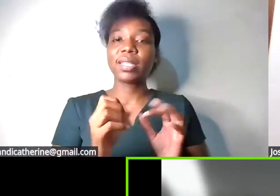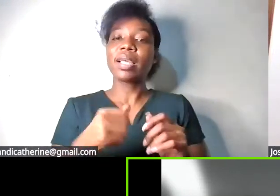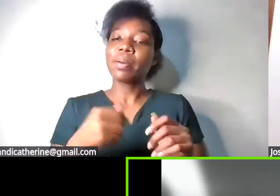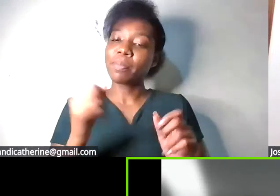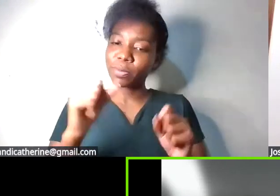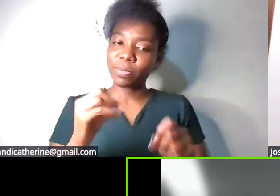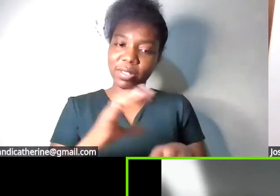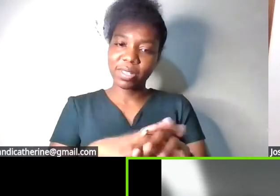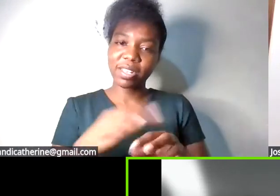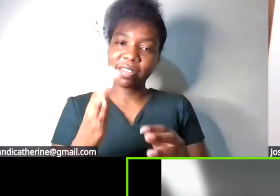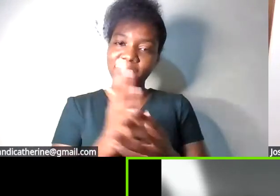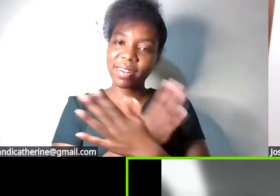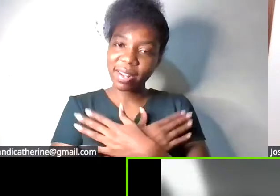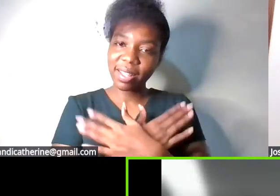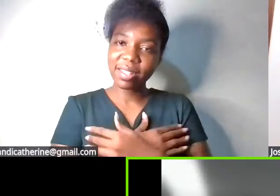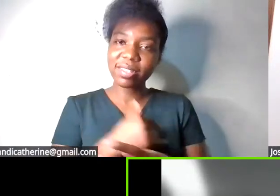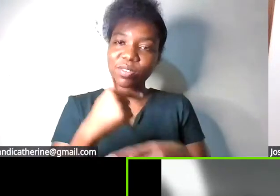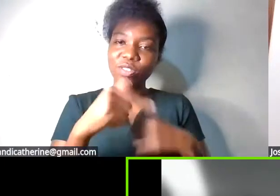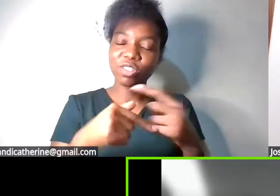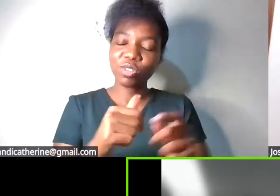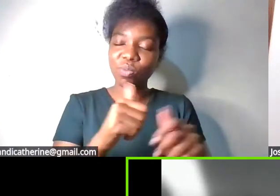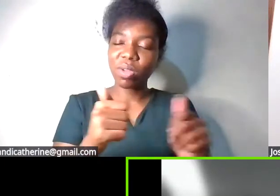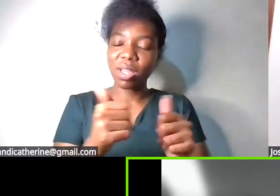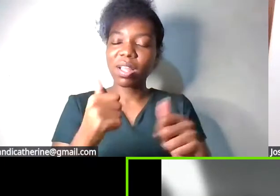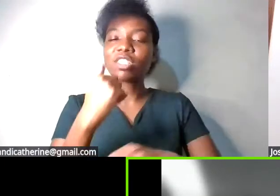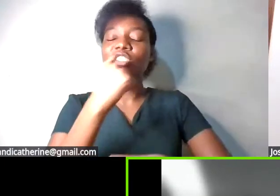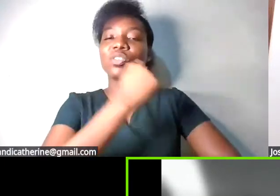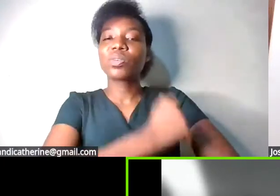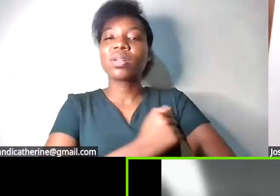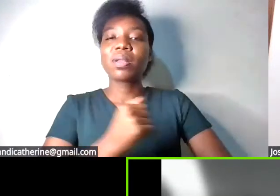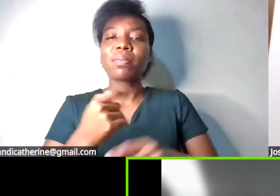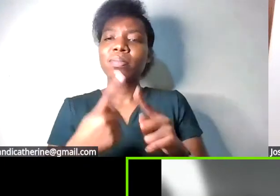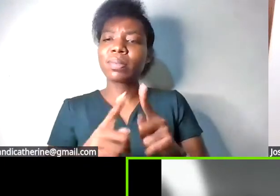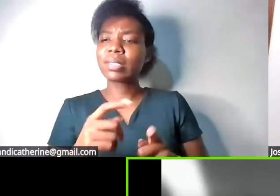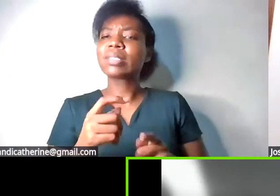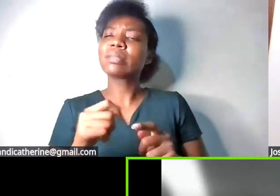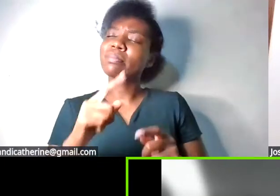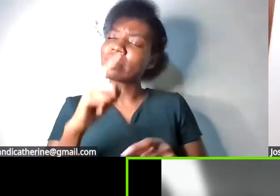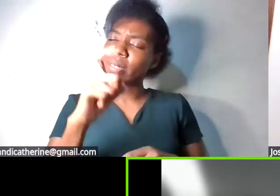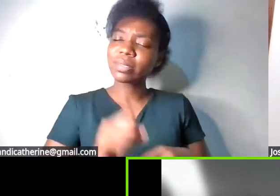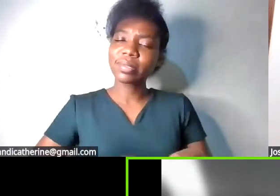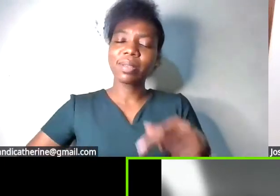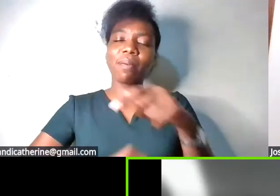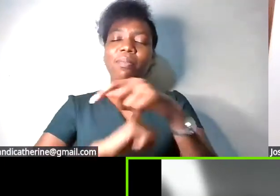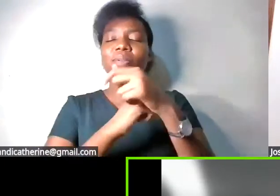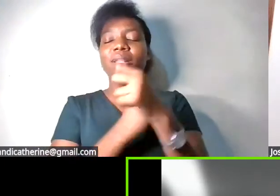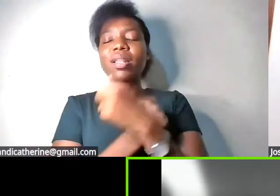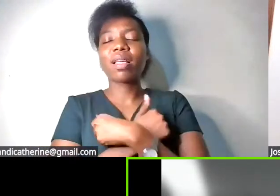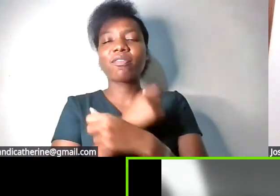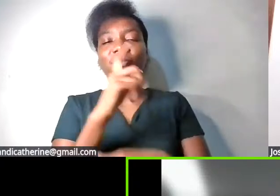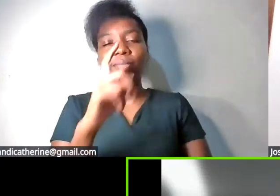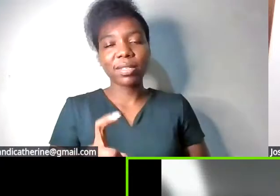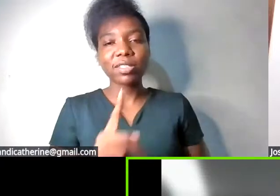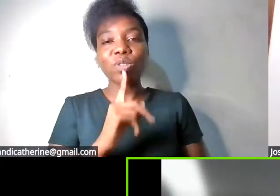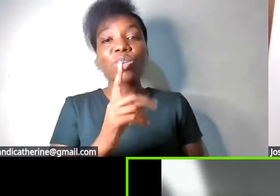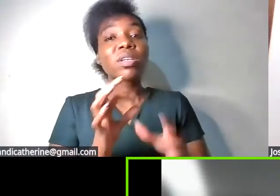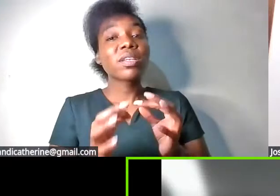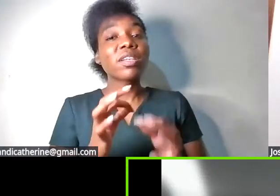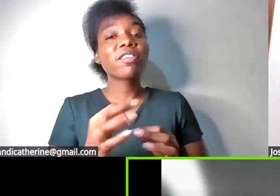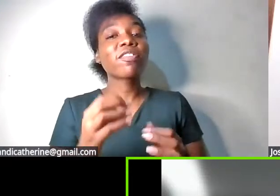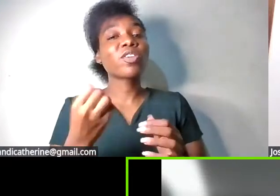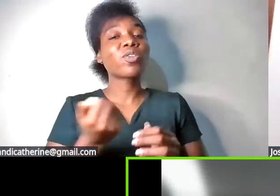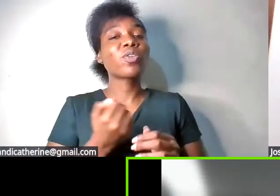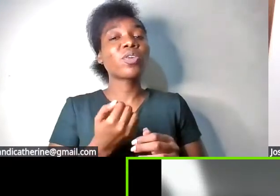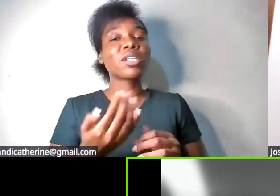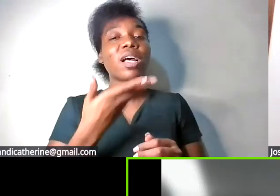she's doing well in school. But she need your support, need your love. But if your daughter cannot answer your phone call, it doesn't